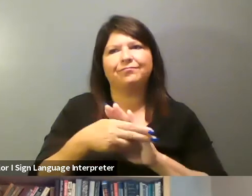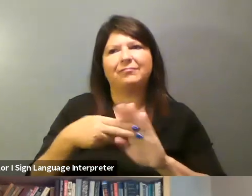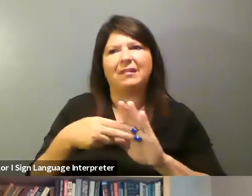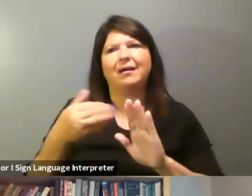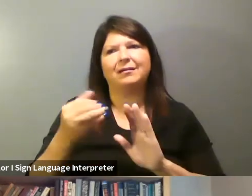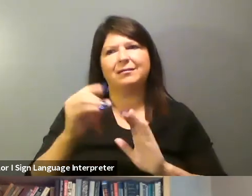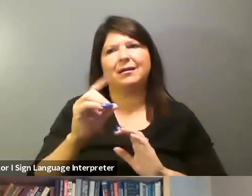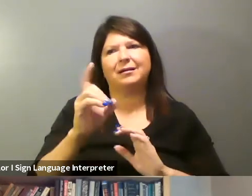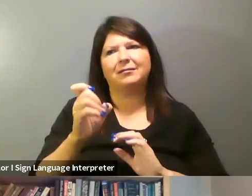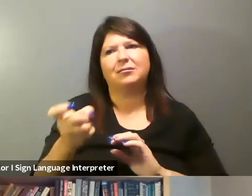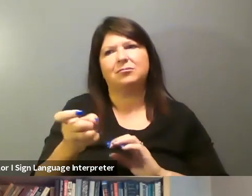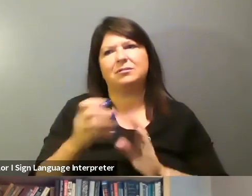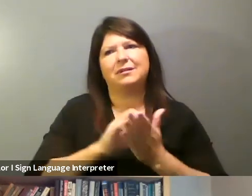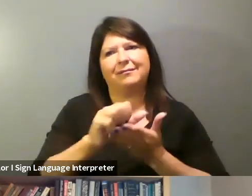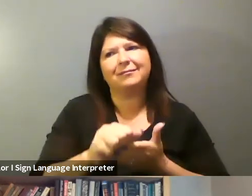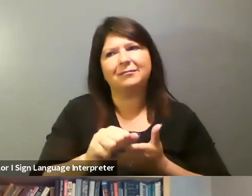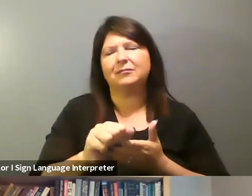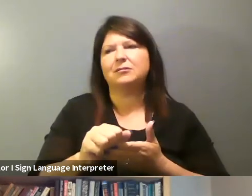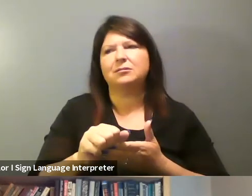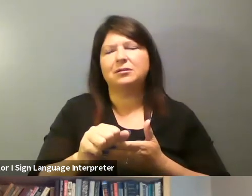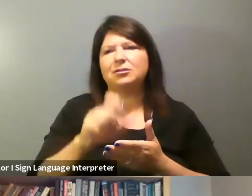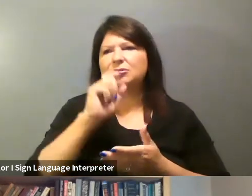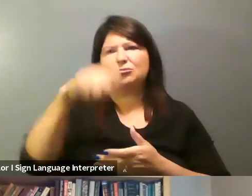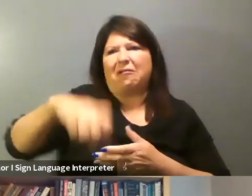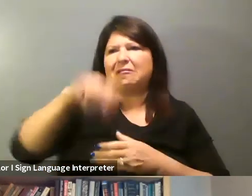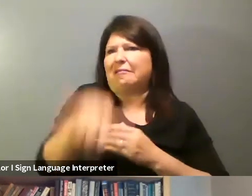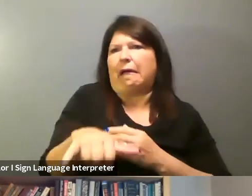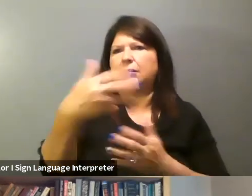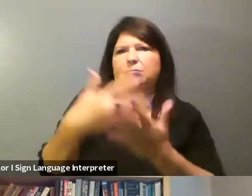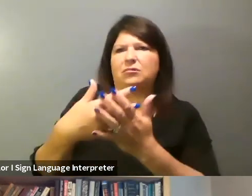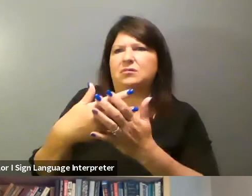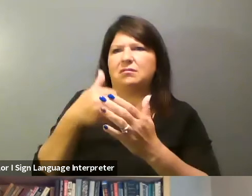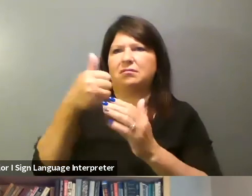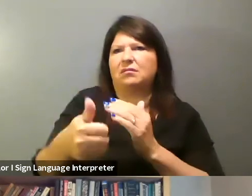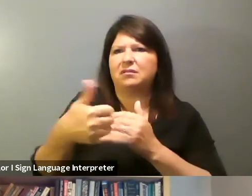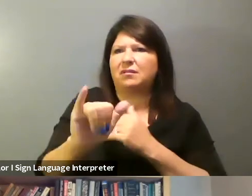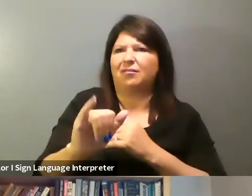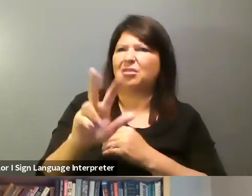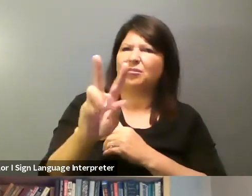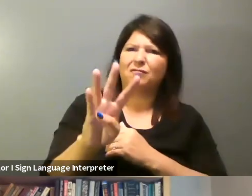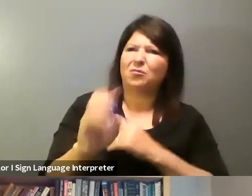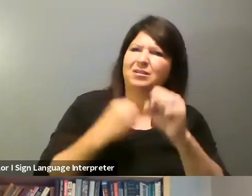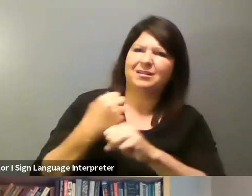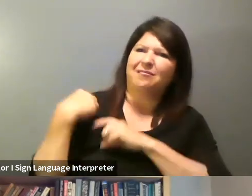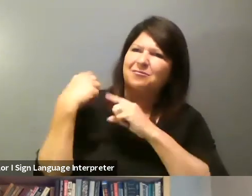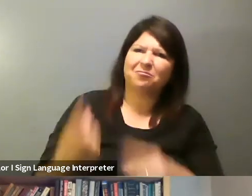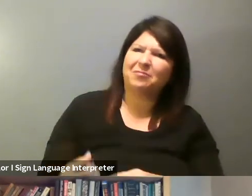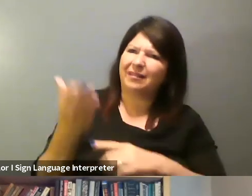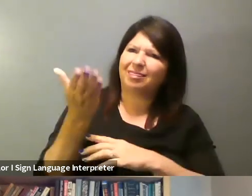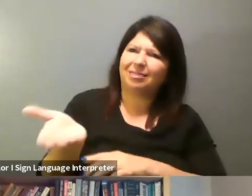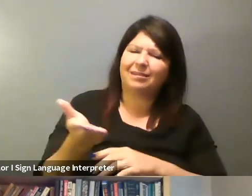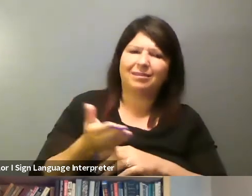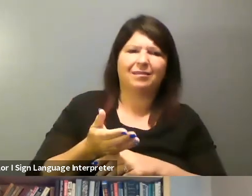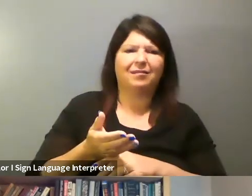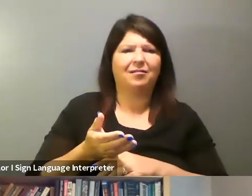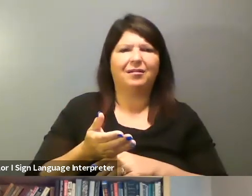reason why he shouldn't be released after serving 34 years on conspiracy charges, where there was